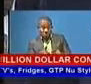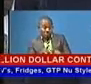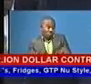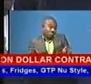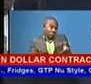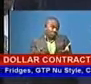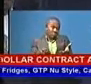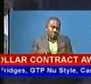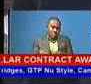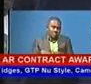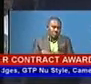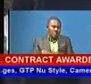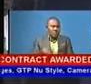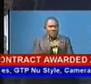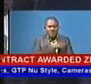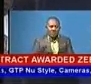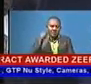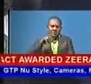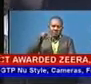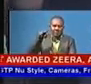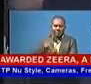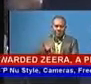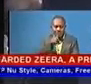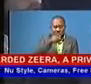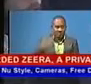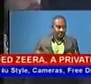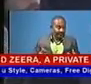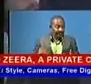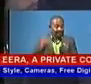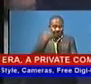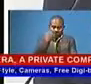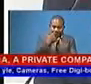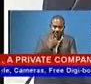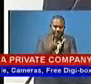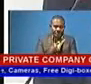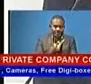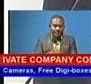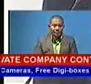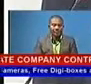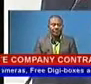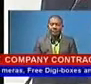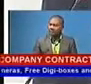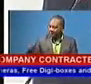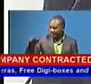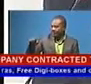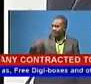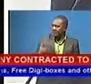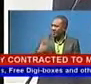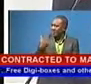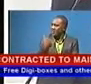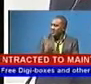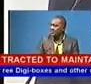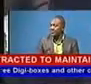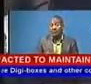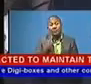counsel refused to tender. Now, do you have the list with you? Yes, my lord, I have a list.